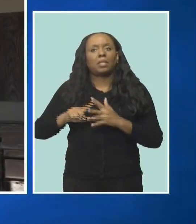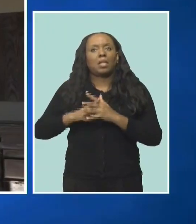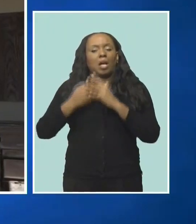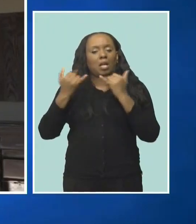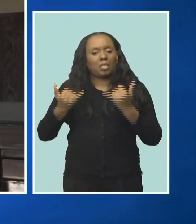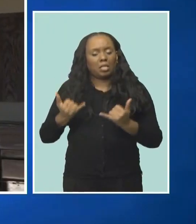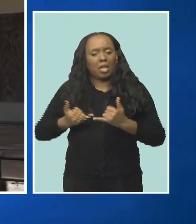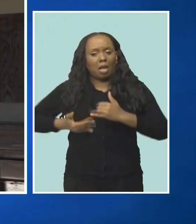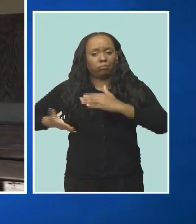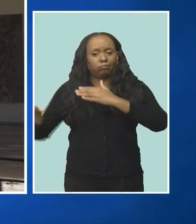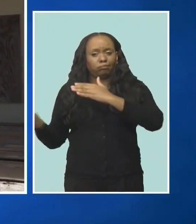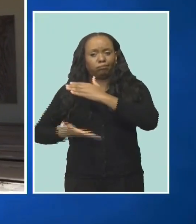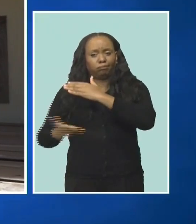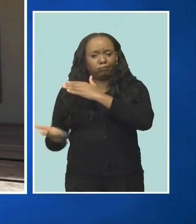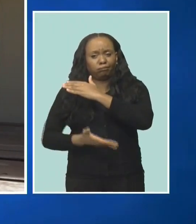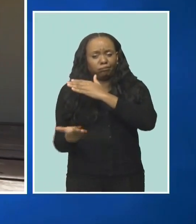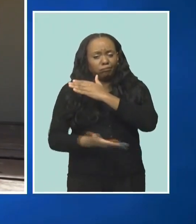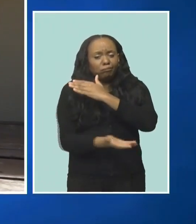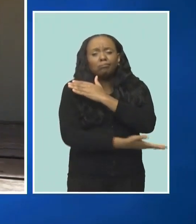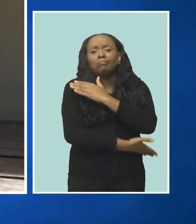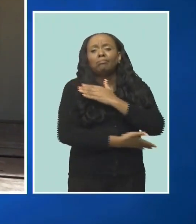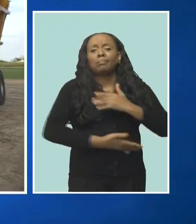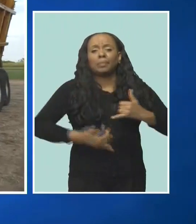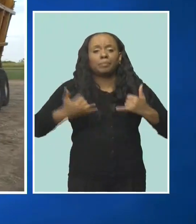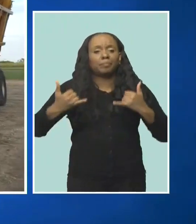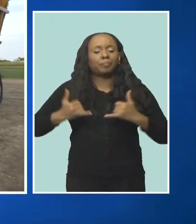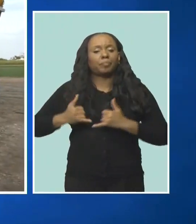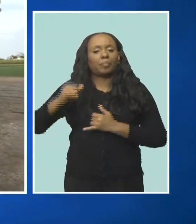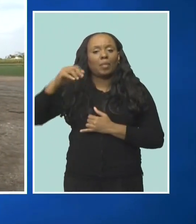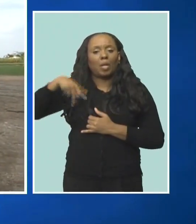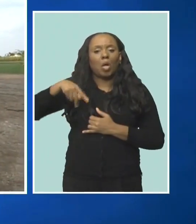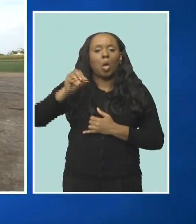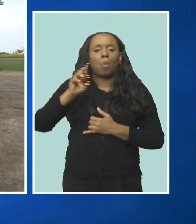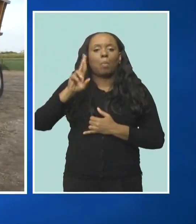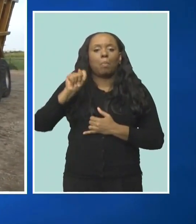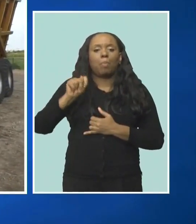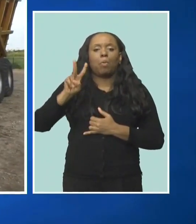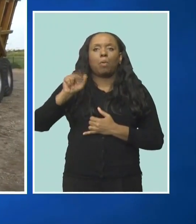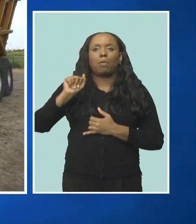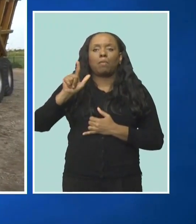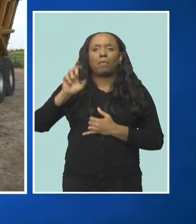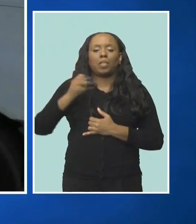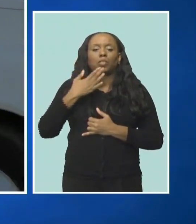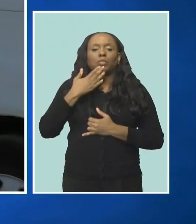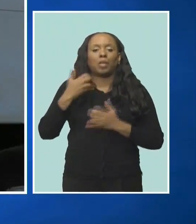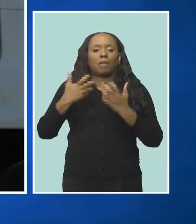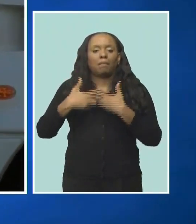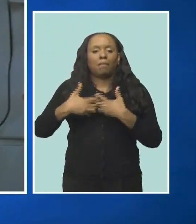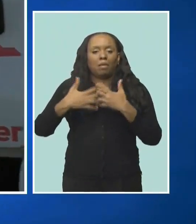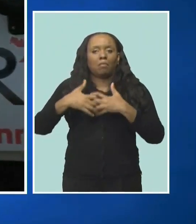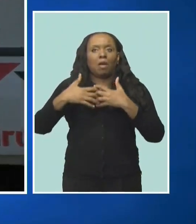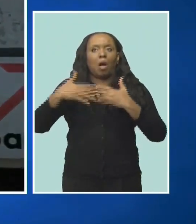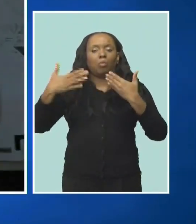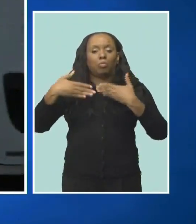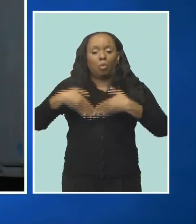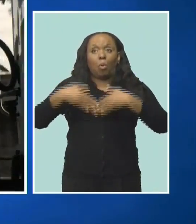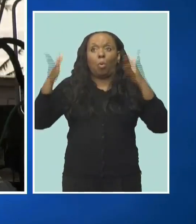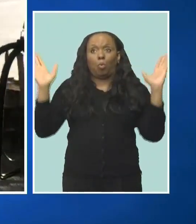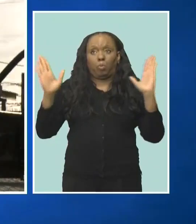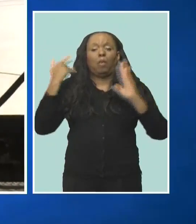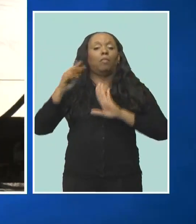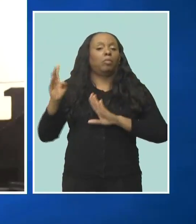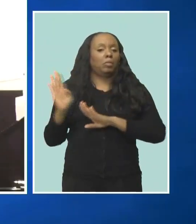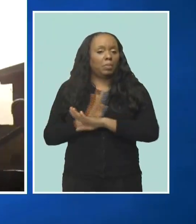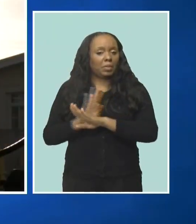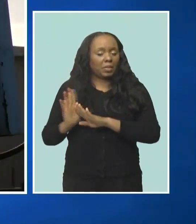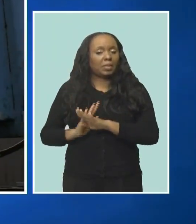on plantations across the island as the Portville Sugar Factory opens its gates for business. Manager at Edgecombe Plantation, St.